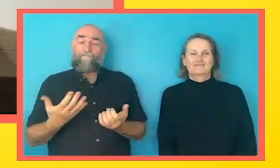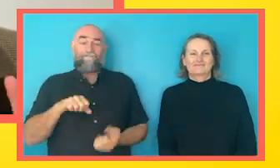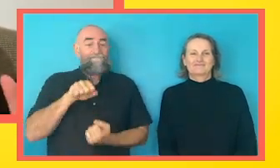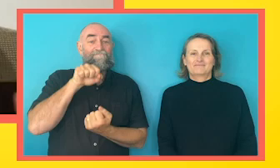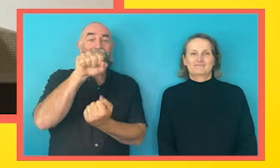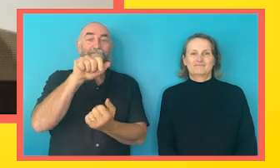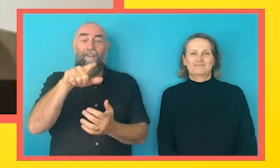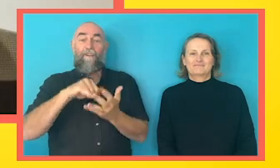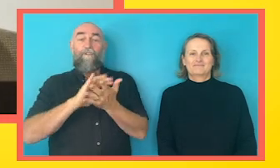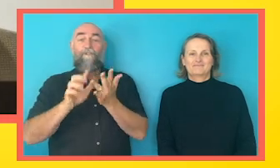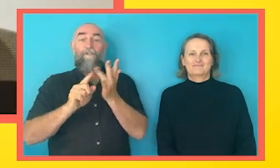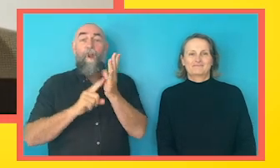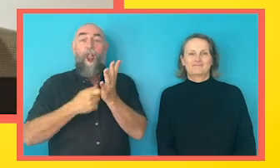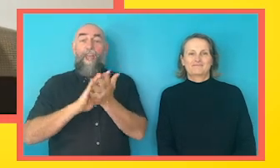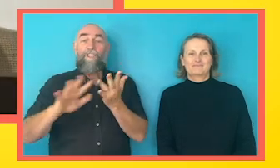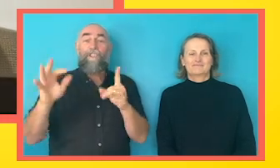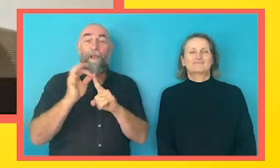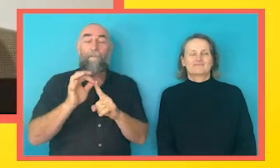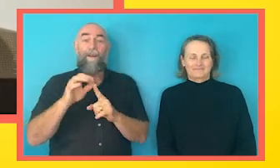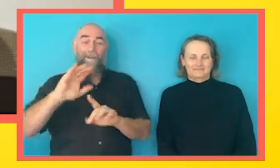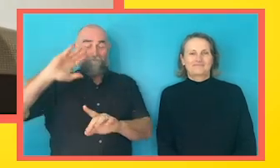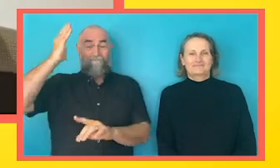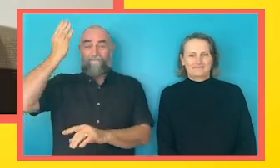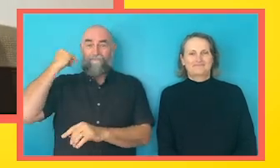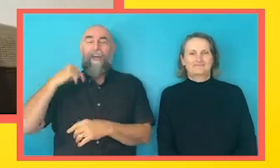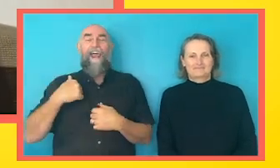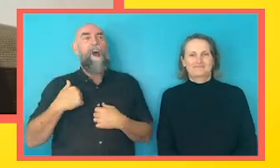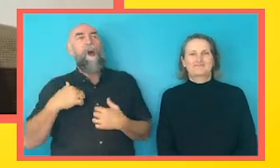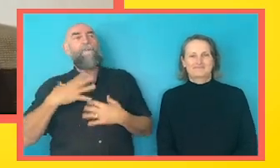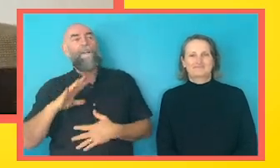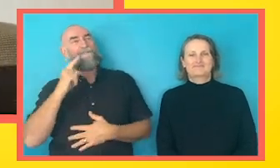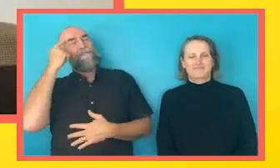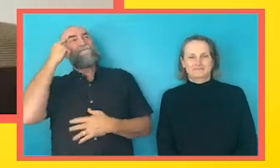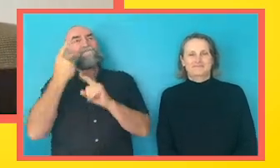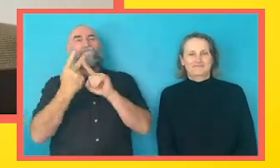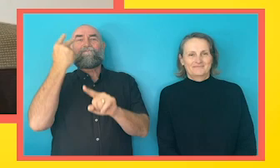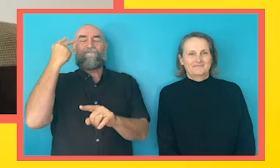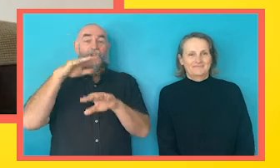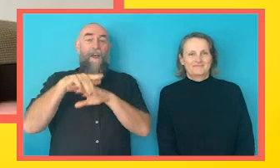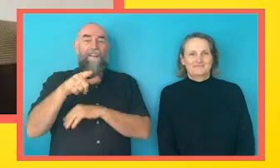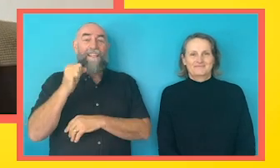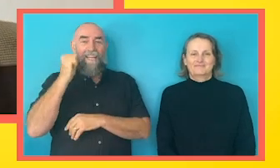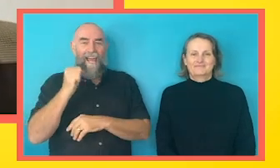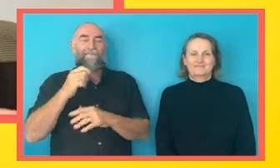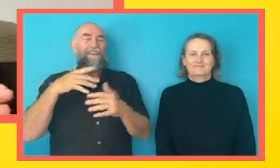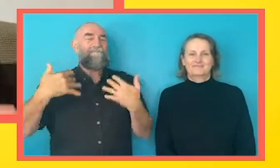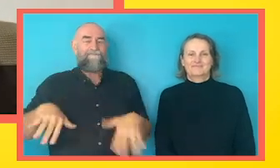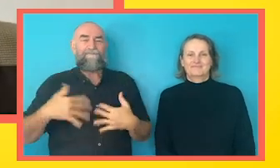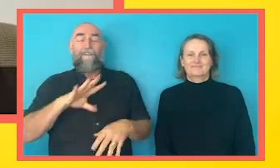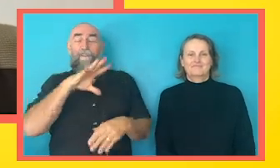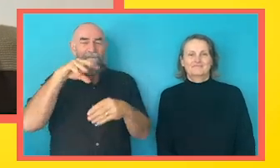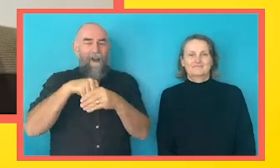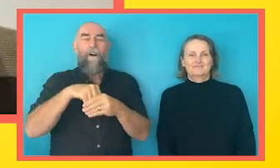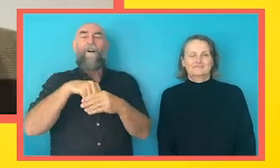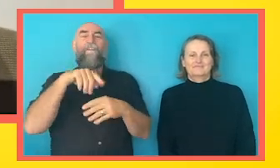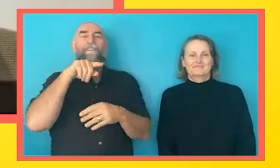point a number of years ago, and I'm going to praise in the reflected glory of the Carbine Club in Swiss and also the Commonwealth